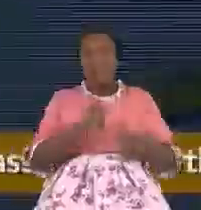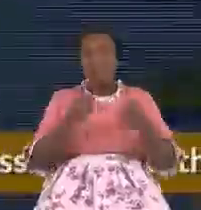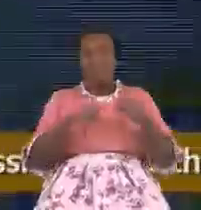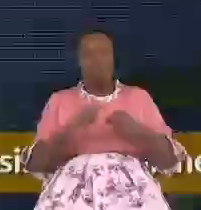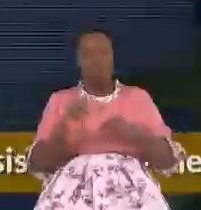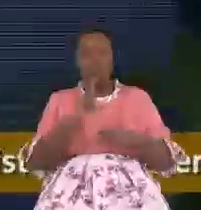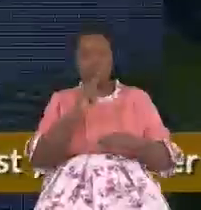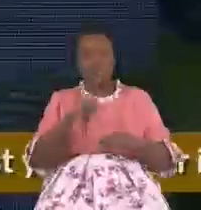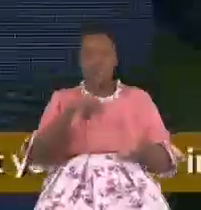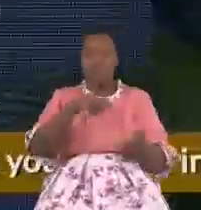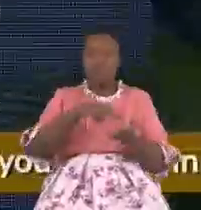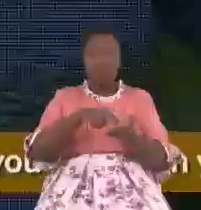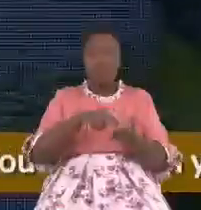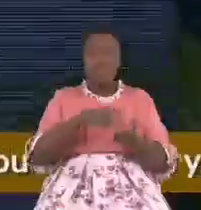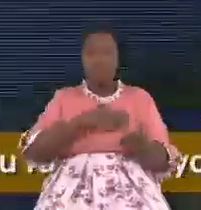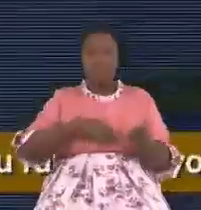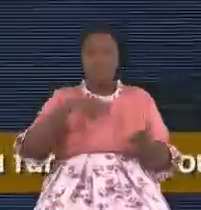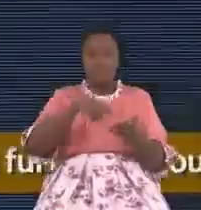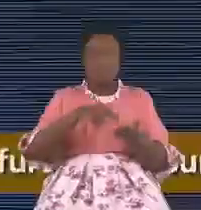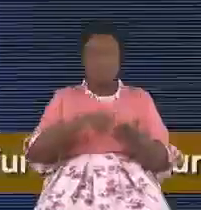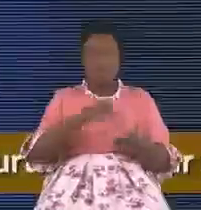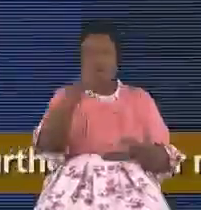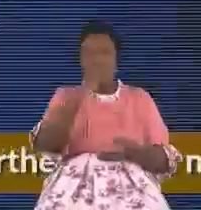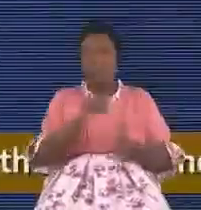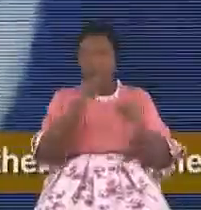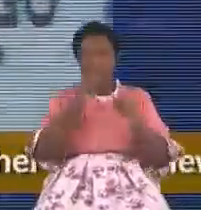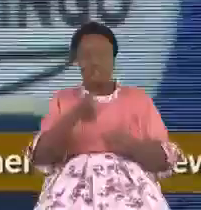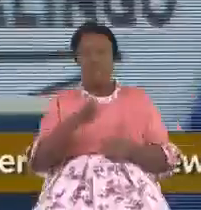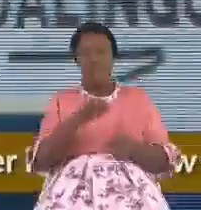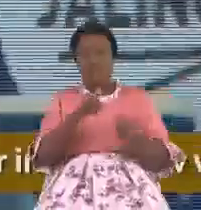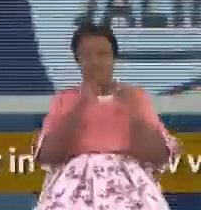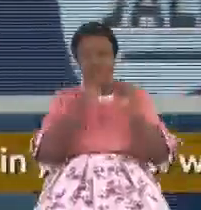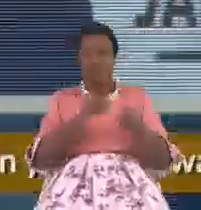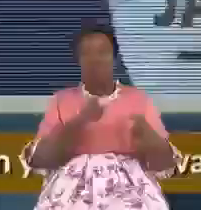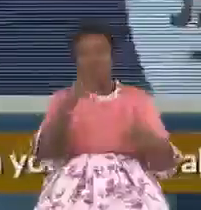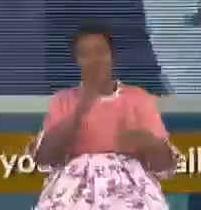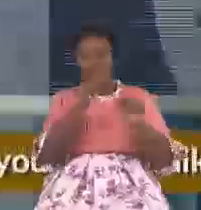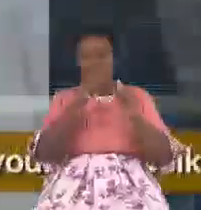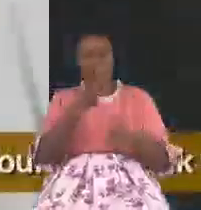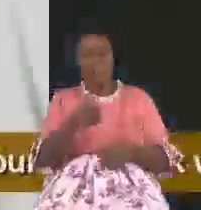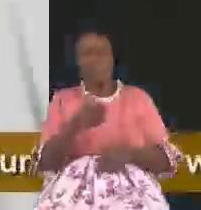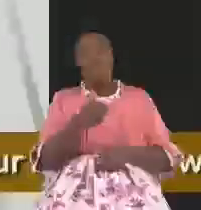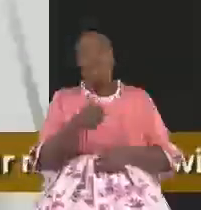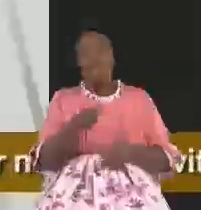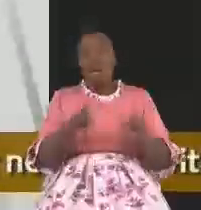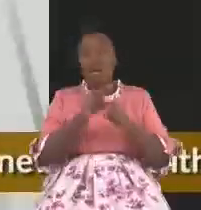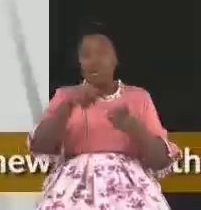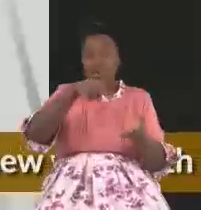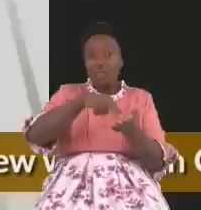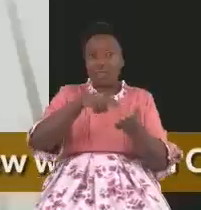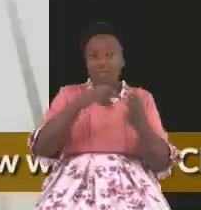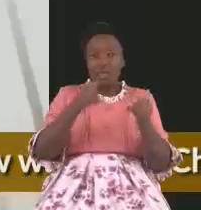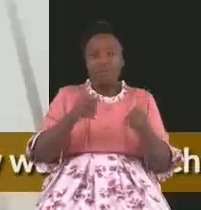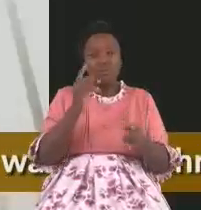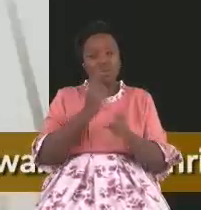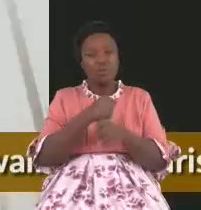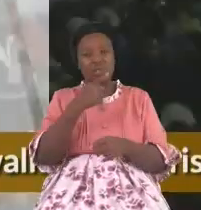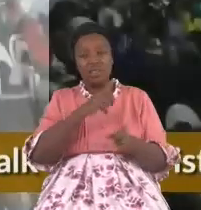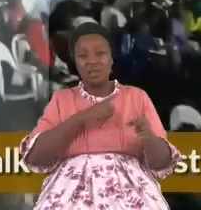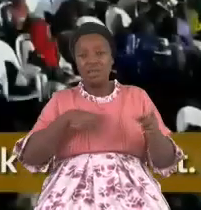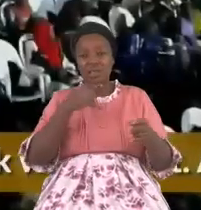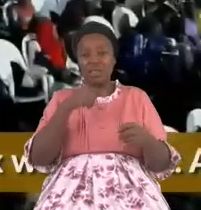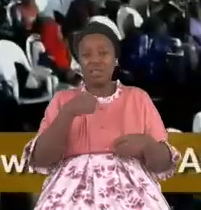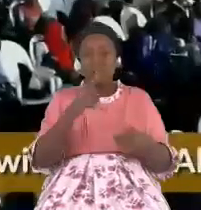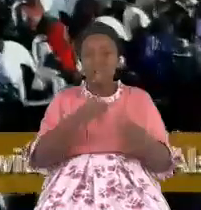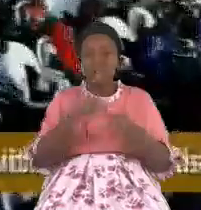you stand up god bless you there god bless you there as you stand up tell the lord now and say lord he invited me to